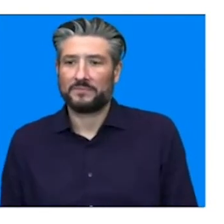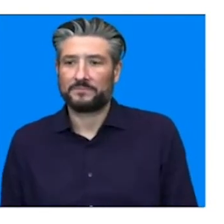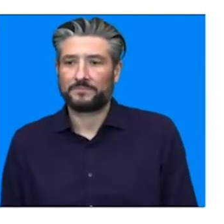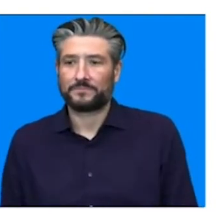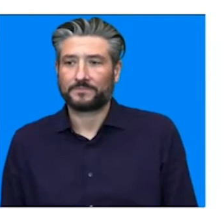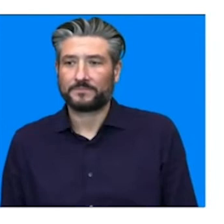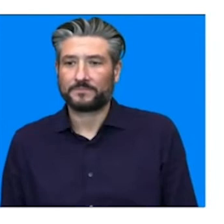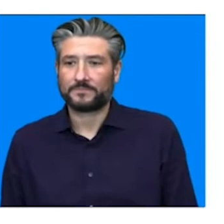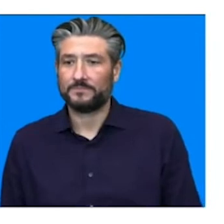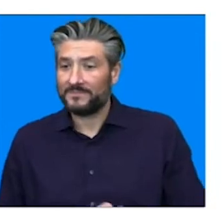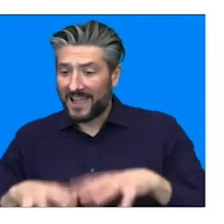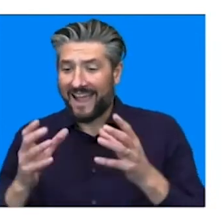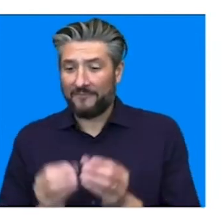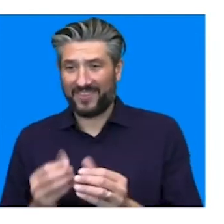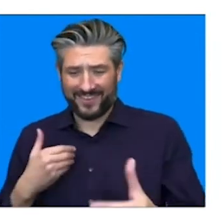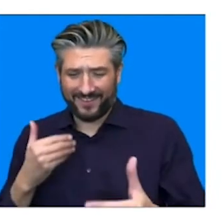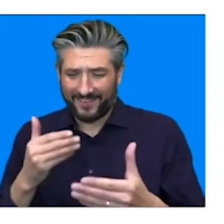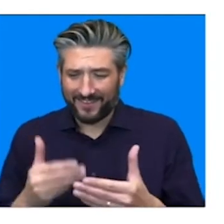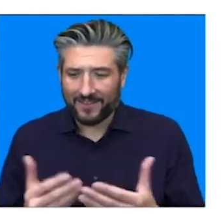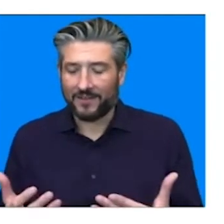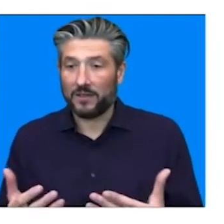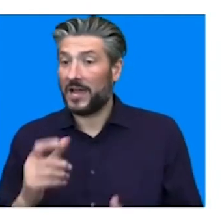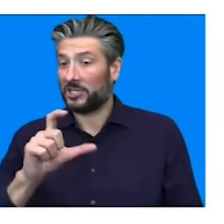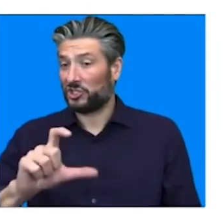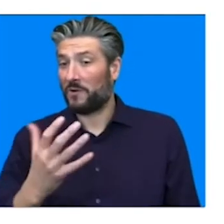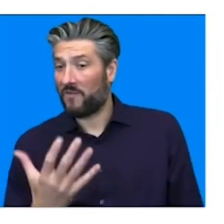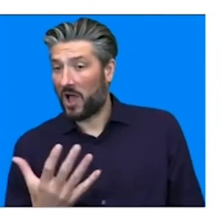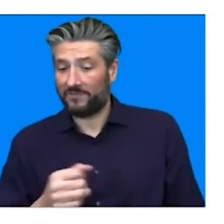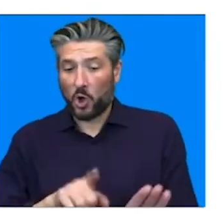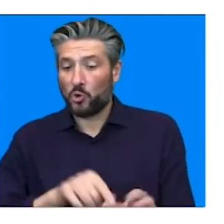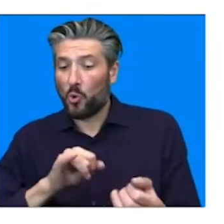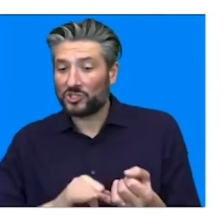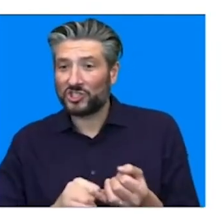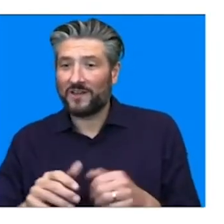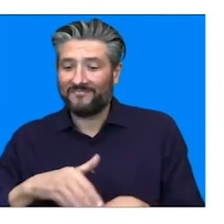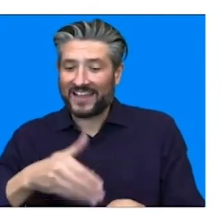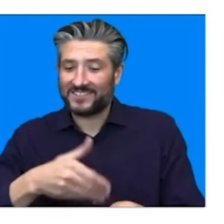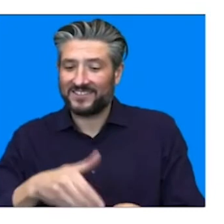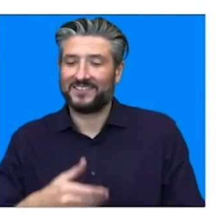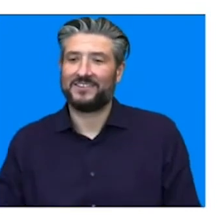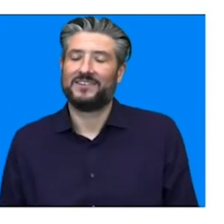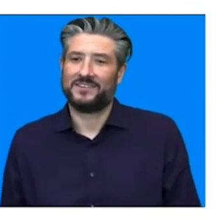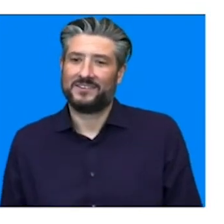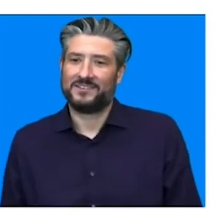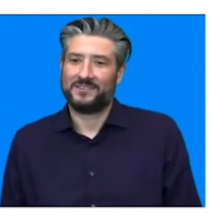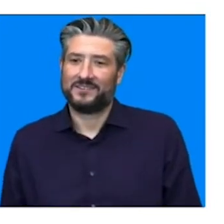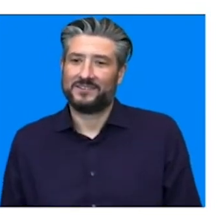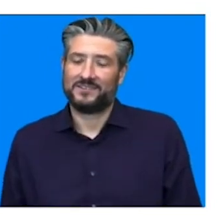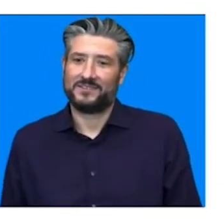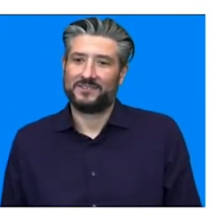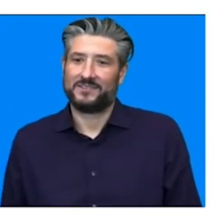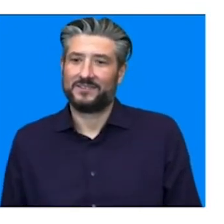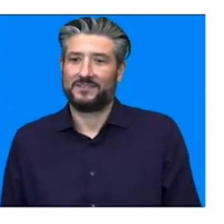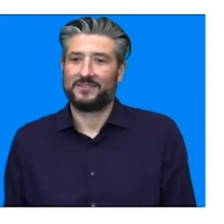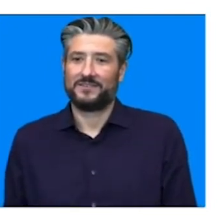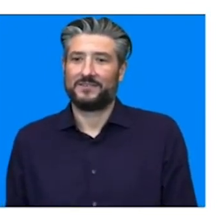And everything we could be. Channel 5's Yorkshire Vet. Forming that bond that will last a lifetime.